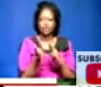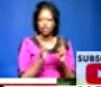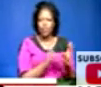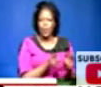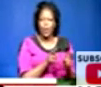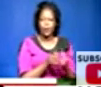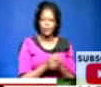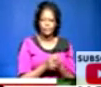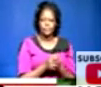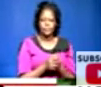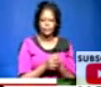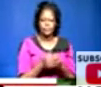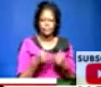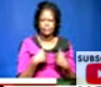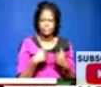alikuwa na